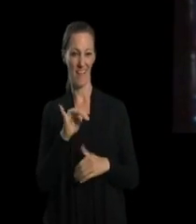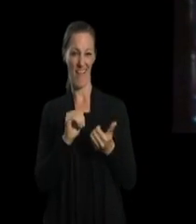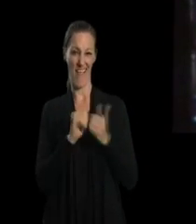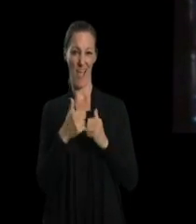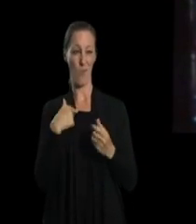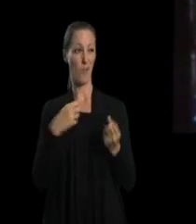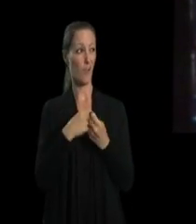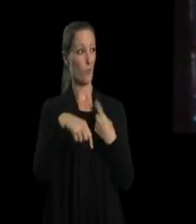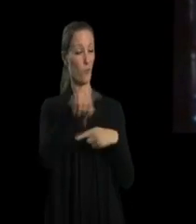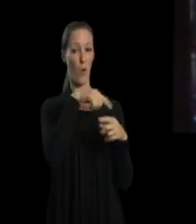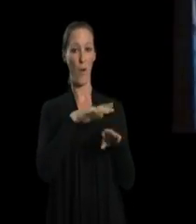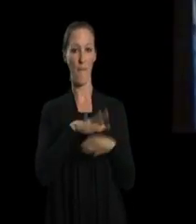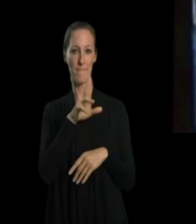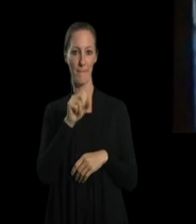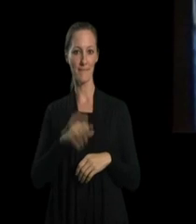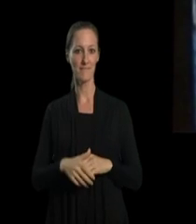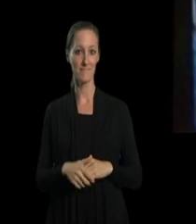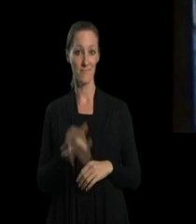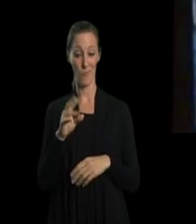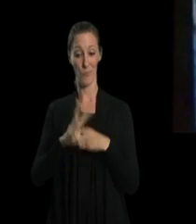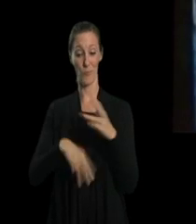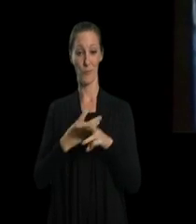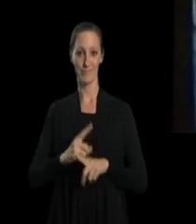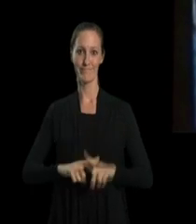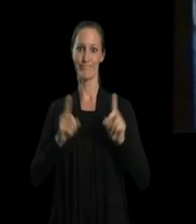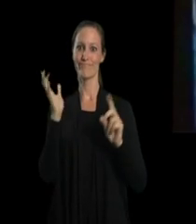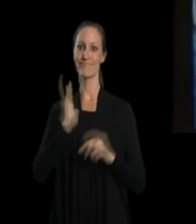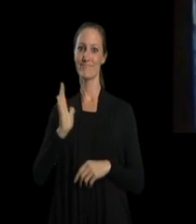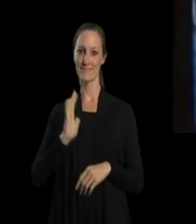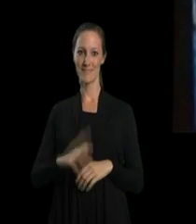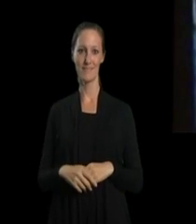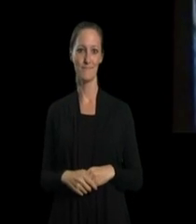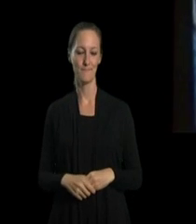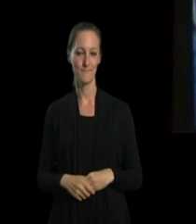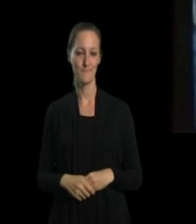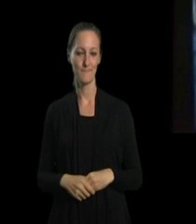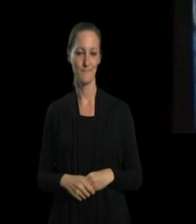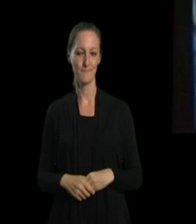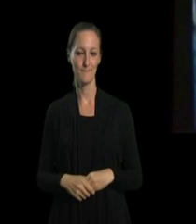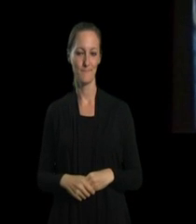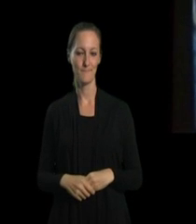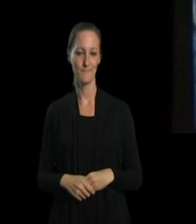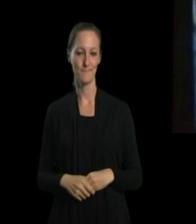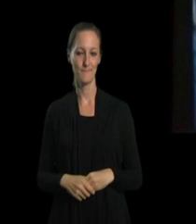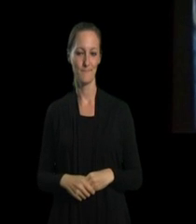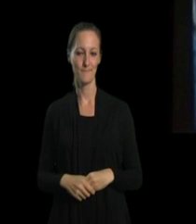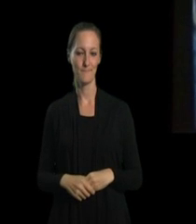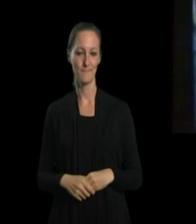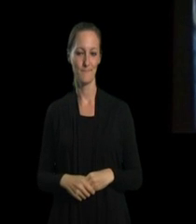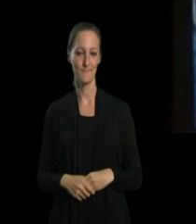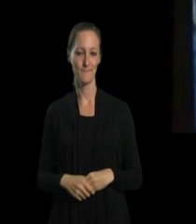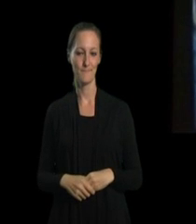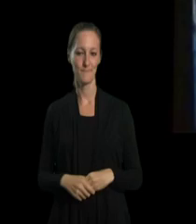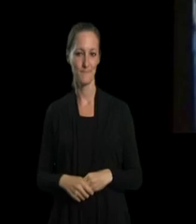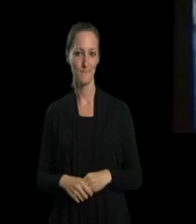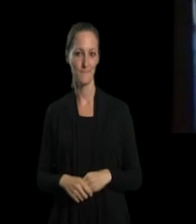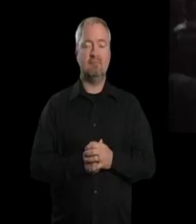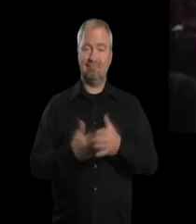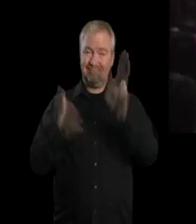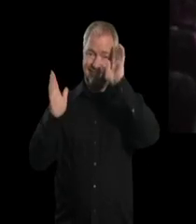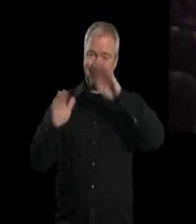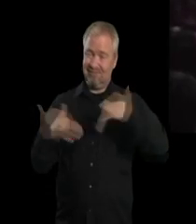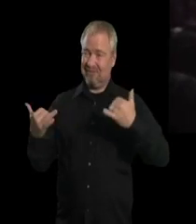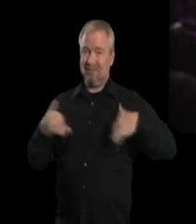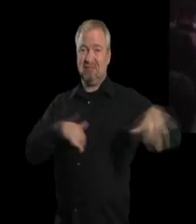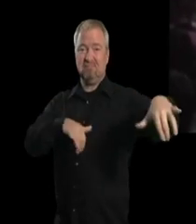on the public bus system. The whole world was different back then. Former Senator Dave Durenberger interviews.